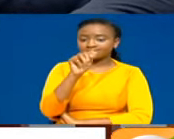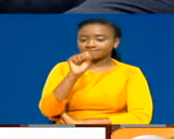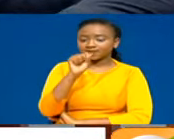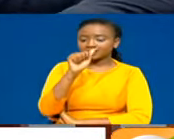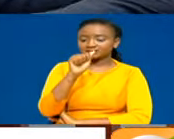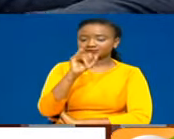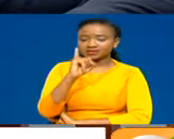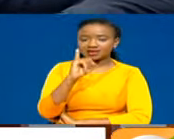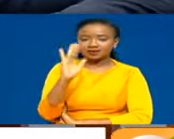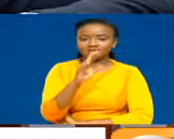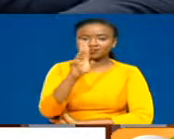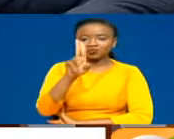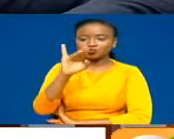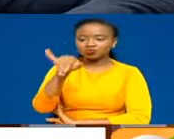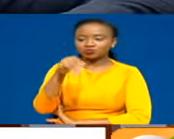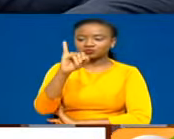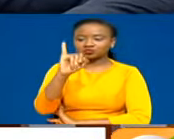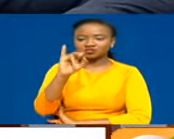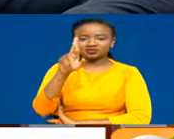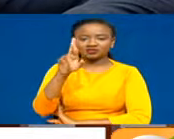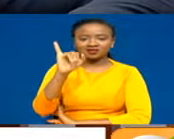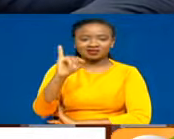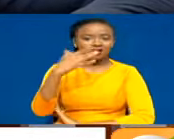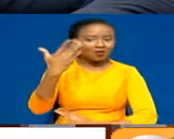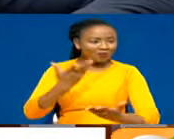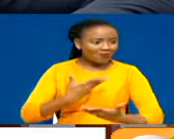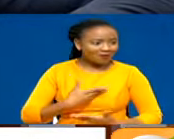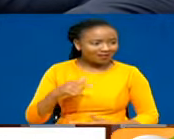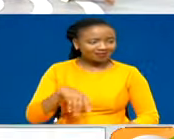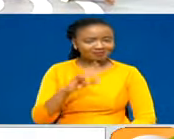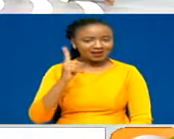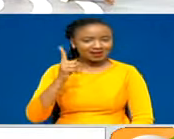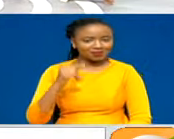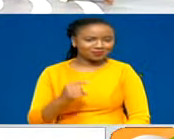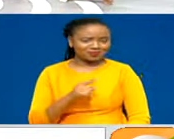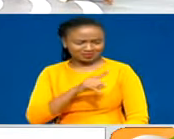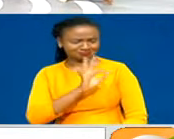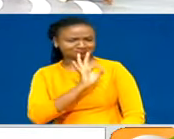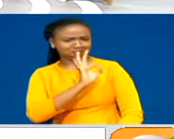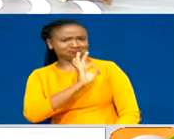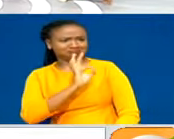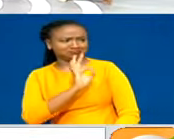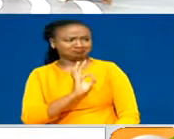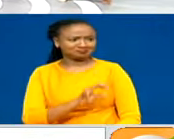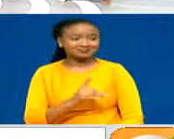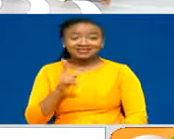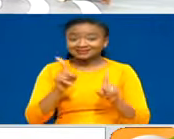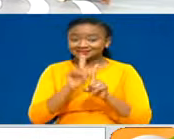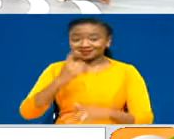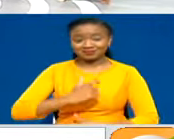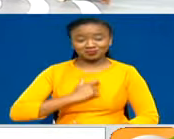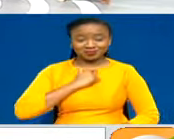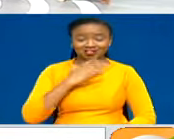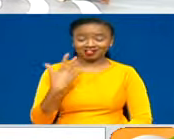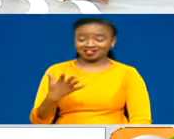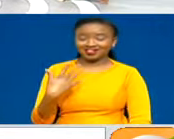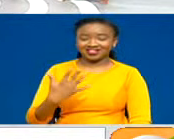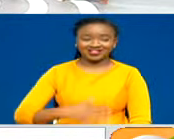you, brother. Welcome back to Nairobi. Great to see you, brother. You're looking good, man. You look great, man. I like the green tie.